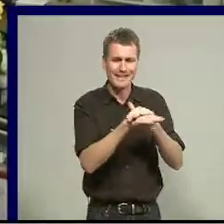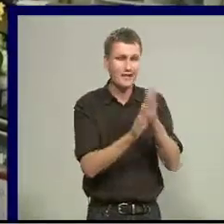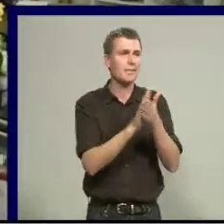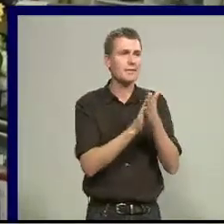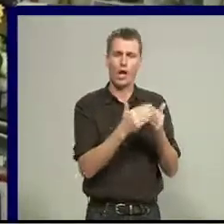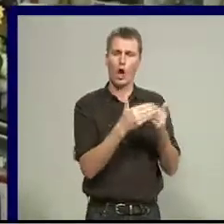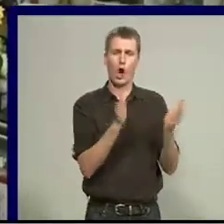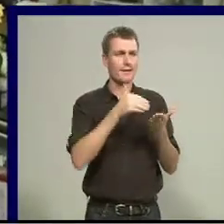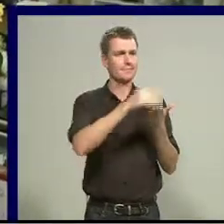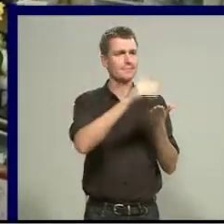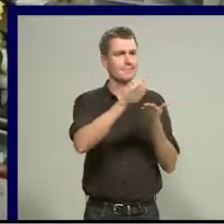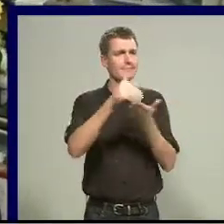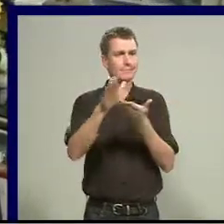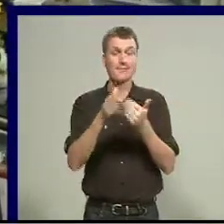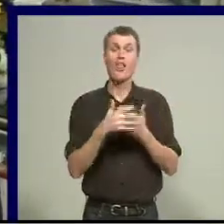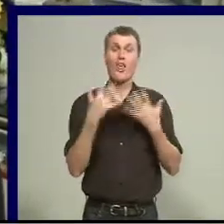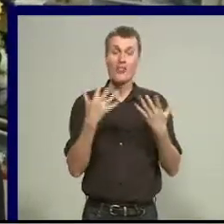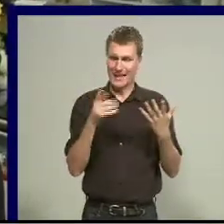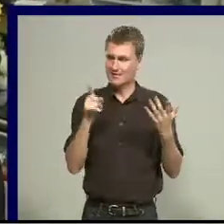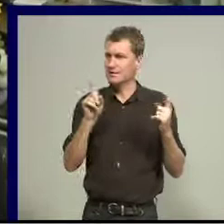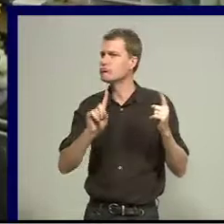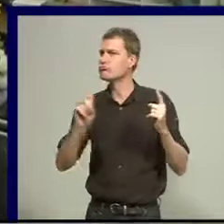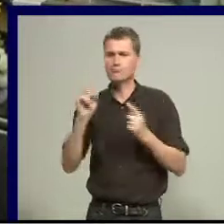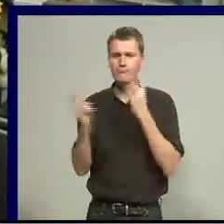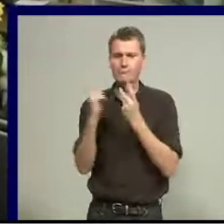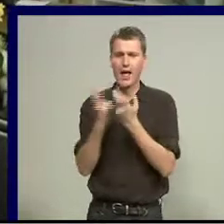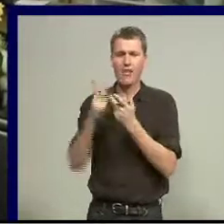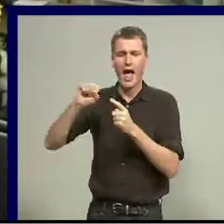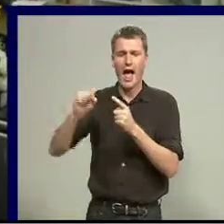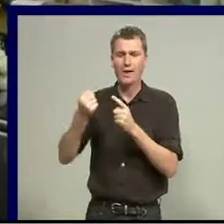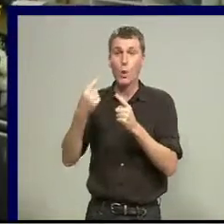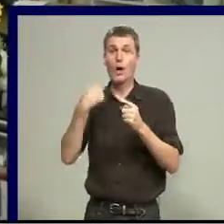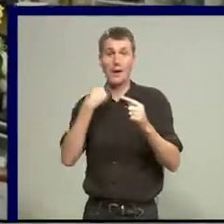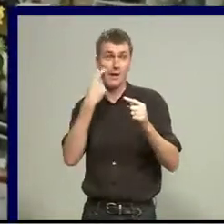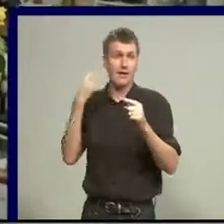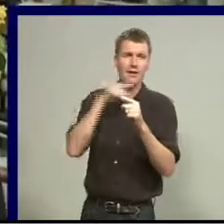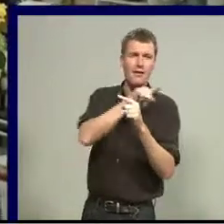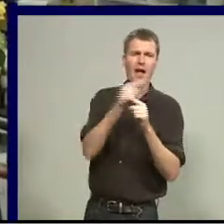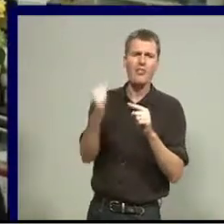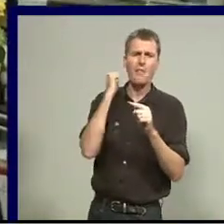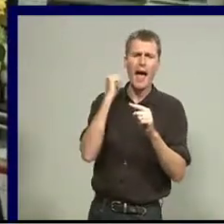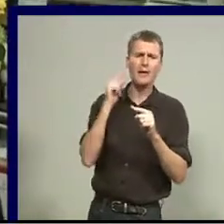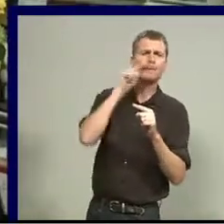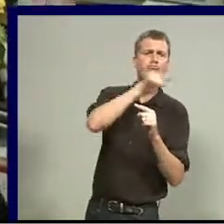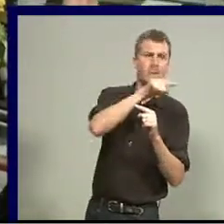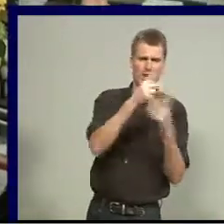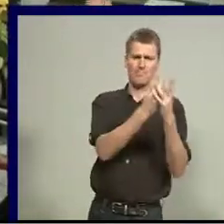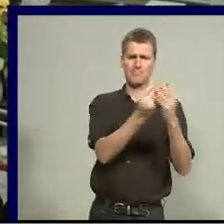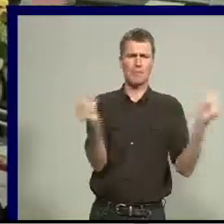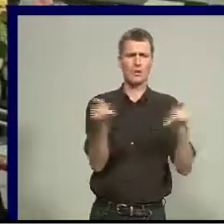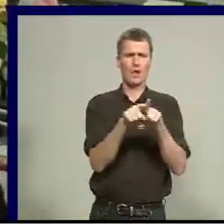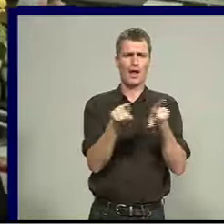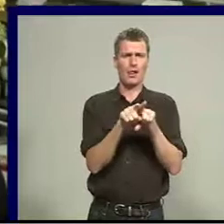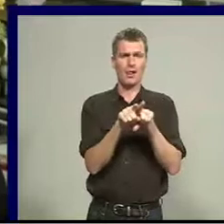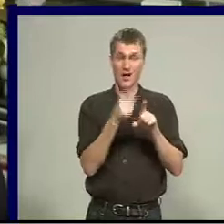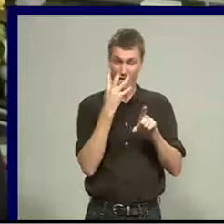I realised while he was away getting some more door handles that the back door handle had gone as well, and so did all the 4 shops in